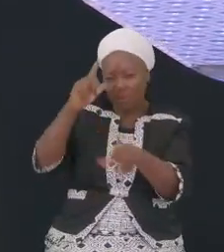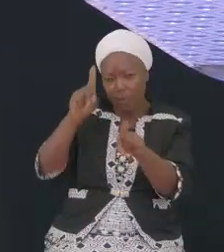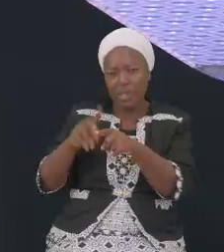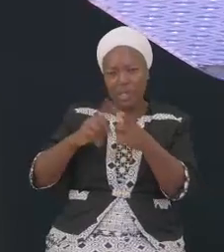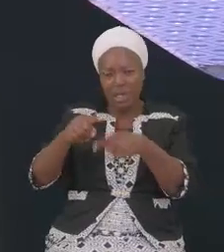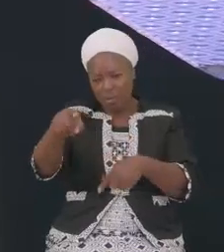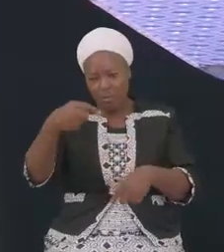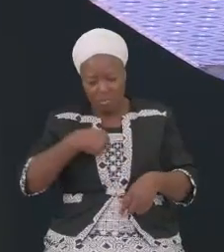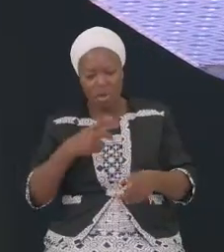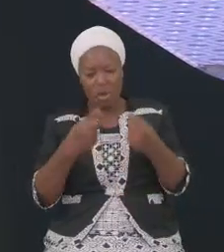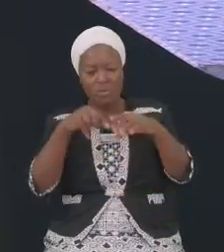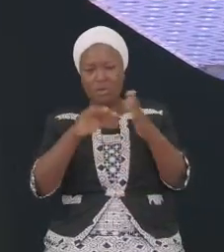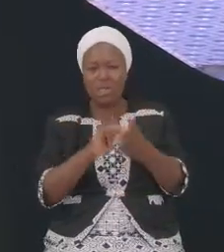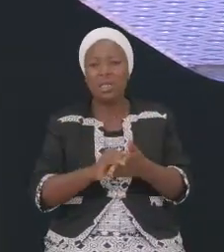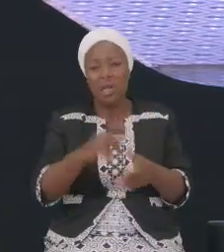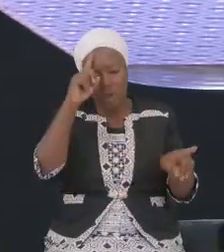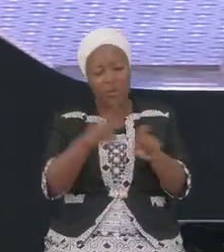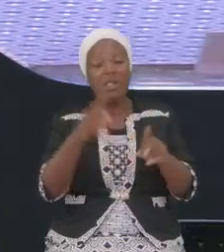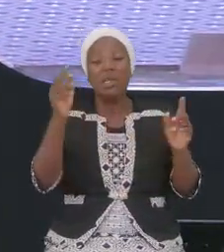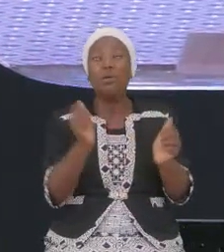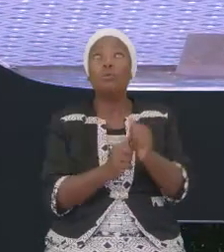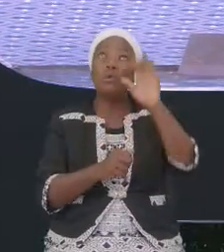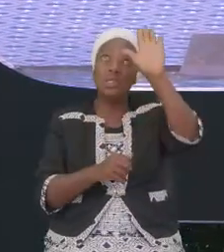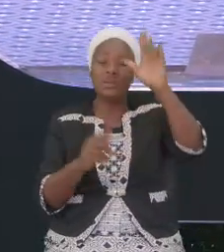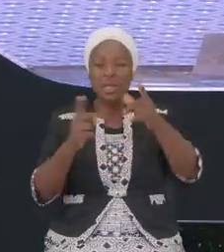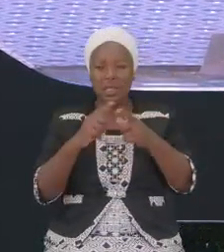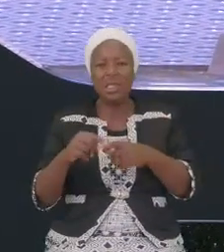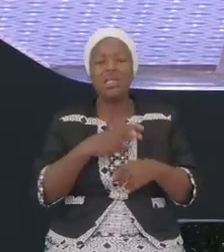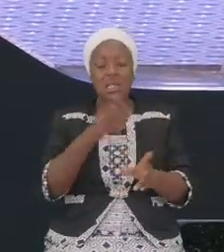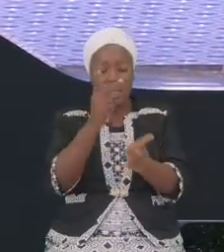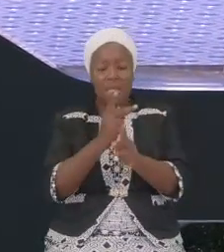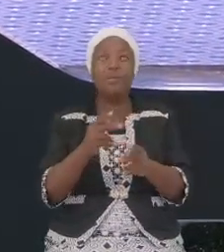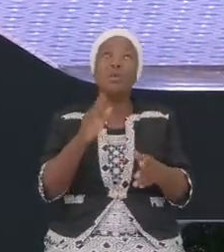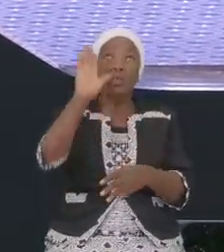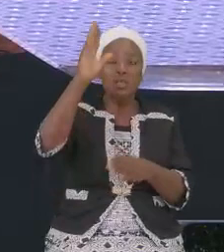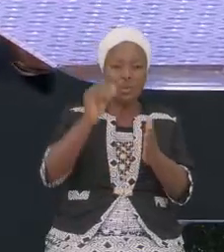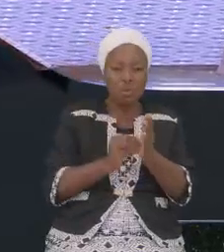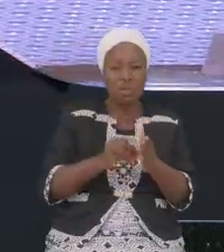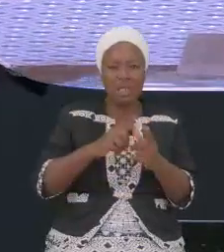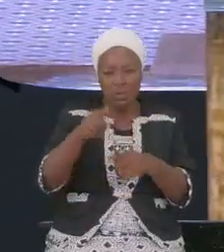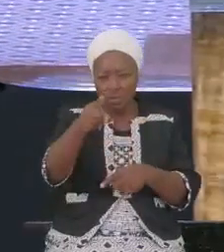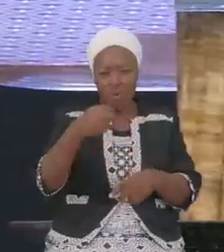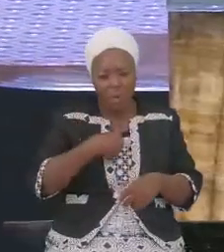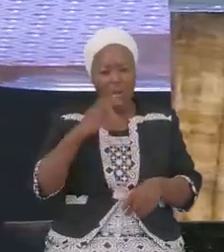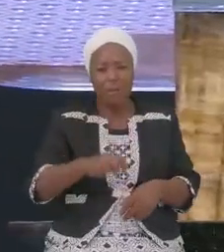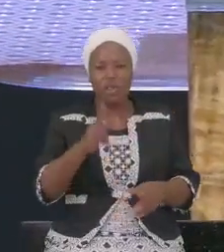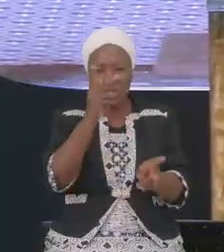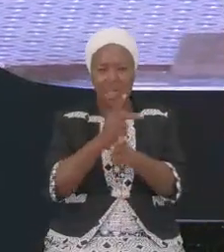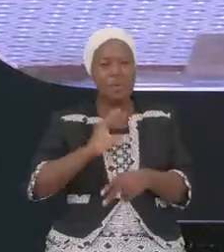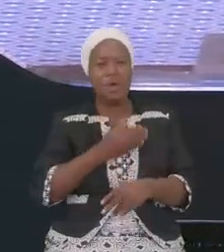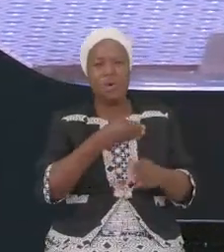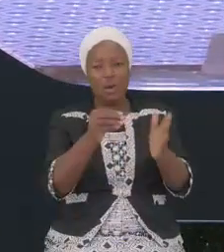keeps his part. He's a faithful God. And we have to keep our part, because that is the